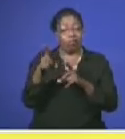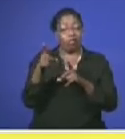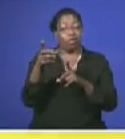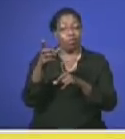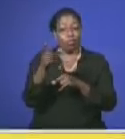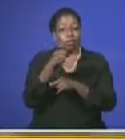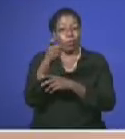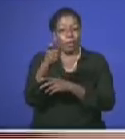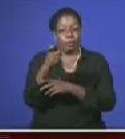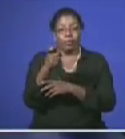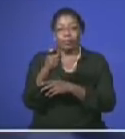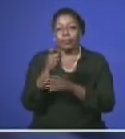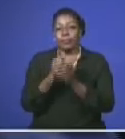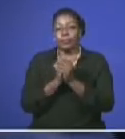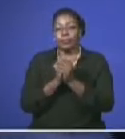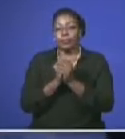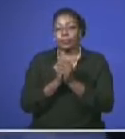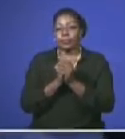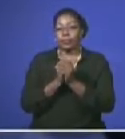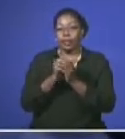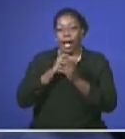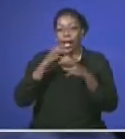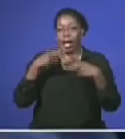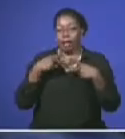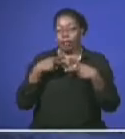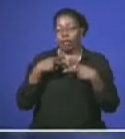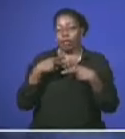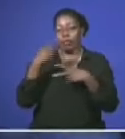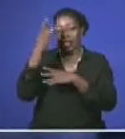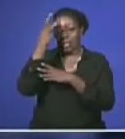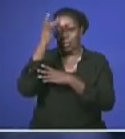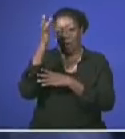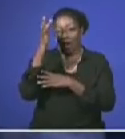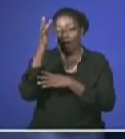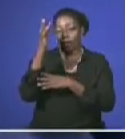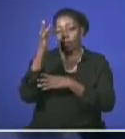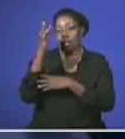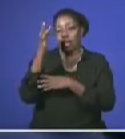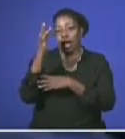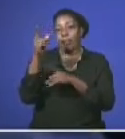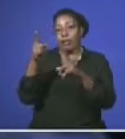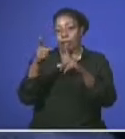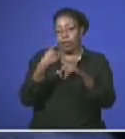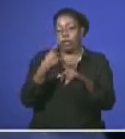work their game plan. I'm going to have to outgrip them, be first in the grips and be first to attack.